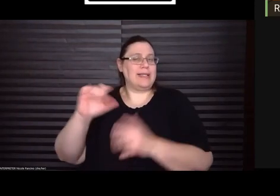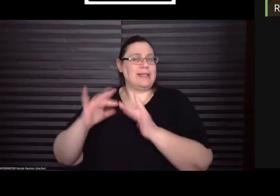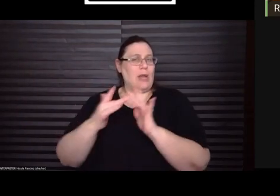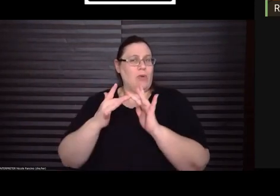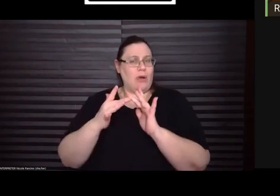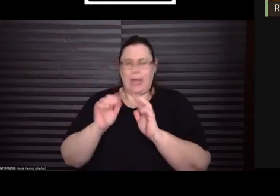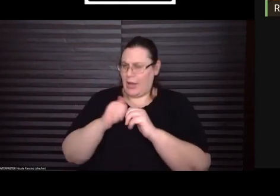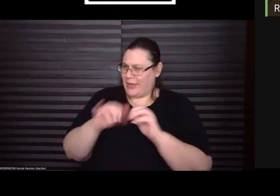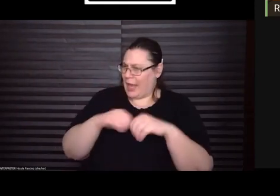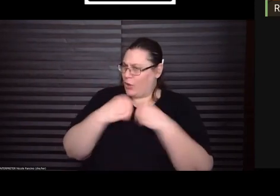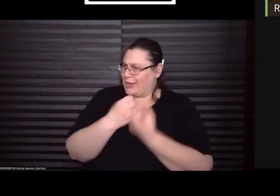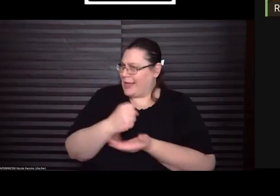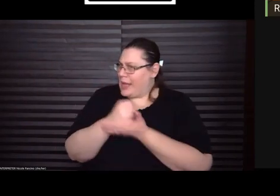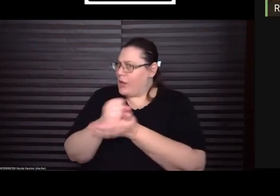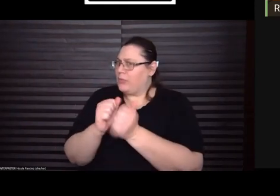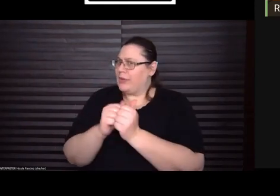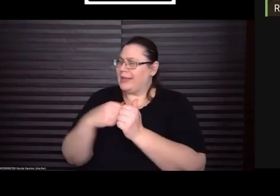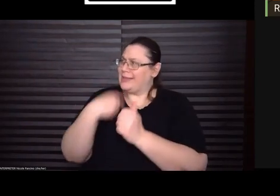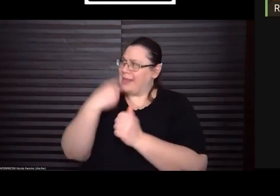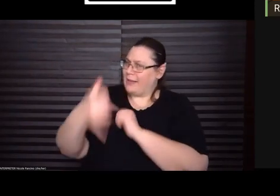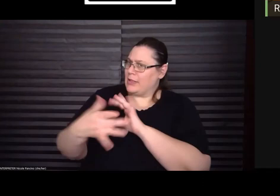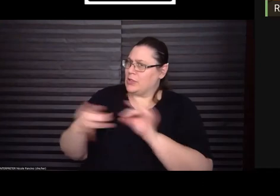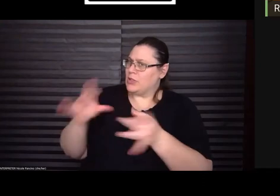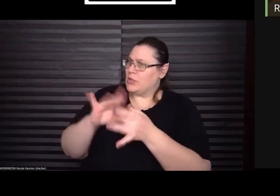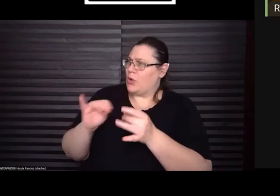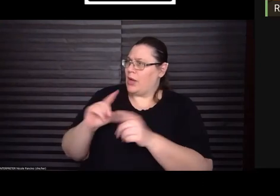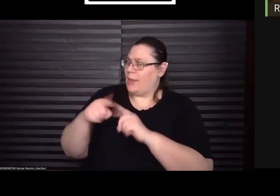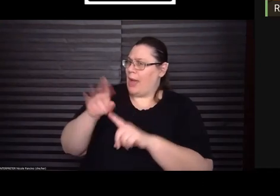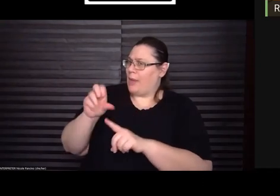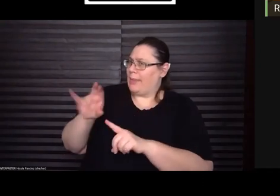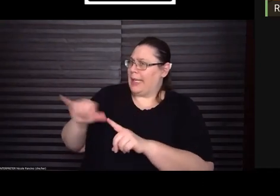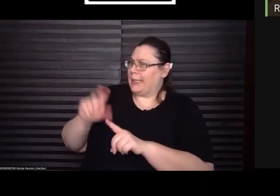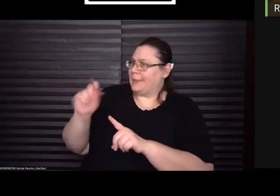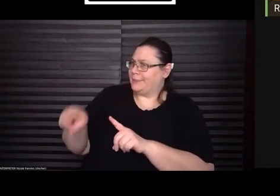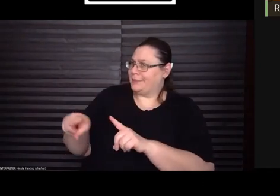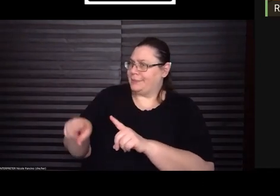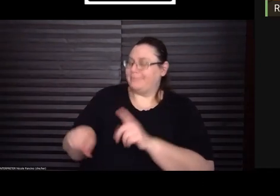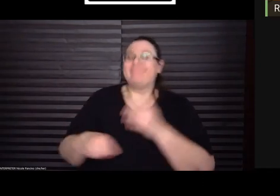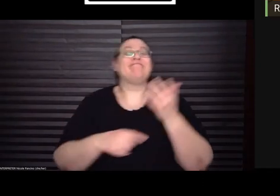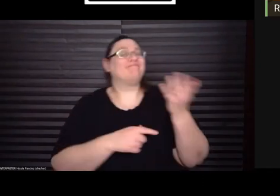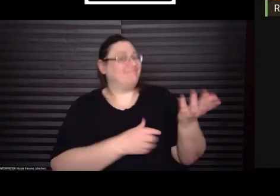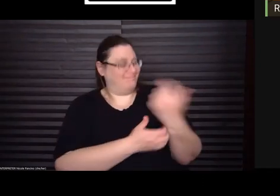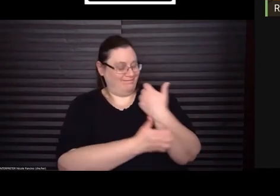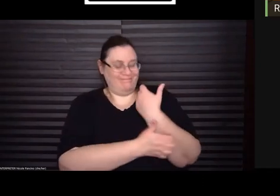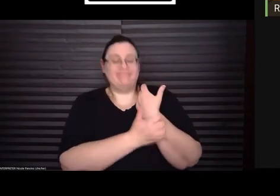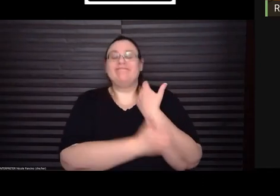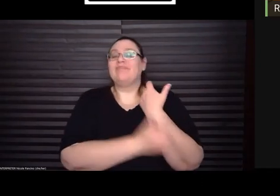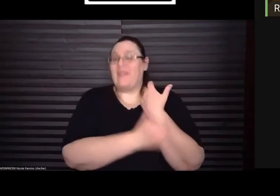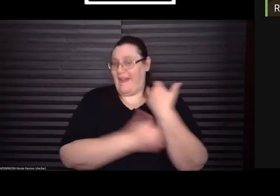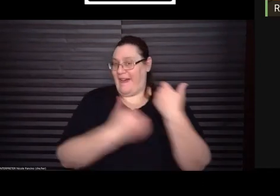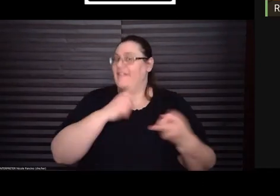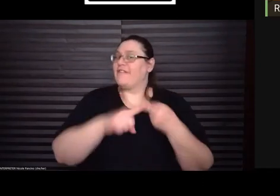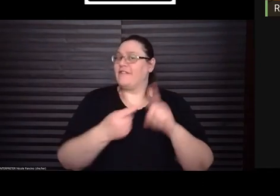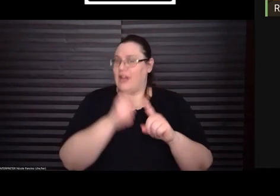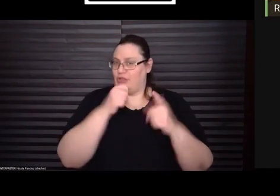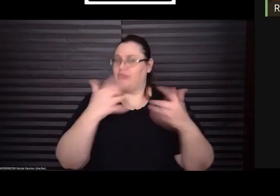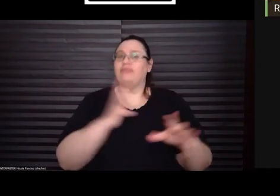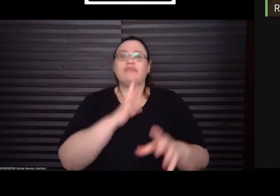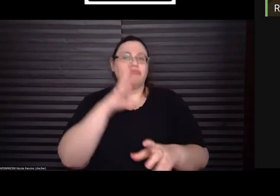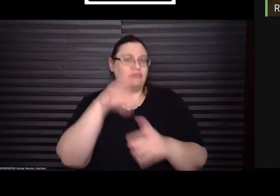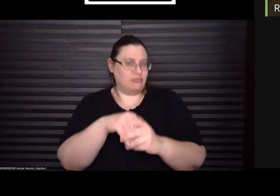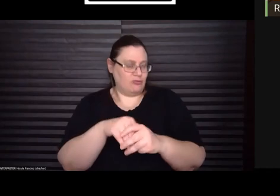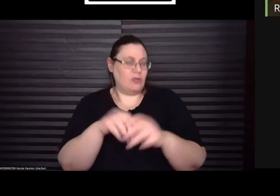organization aided in the telling of Benny's story? Well, I have I have friends who, you know, have been